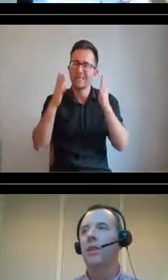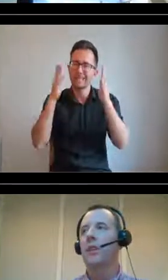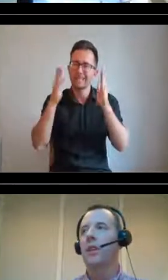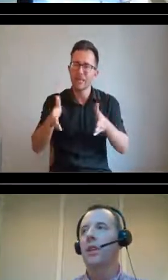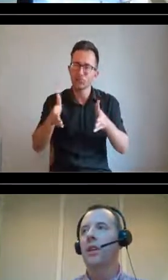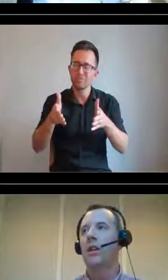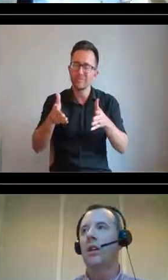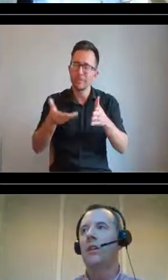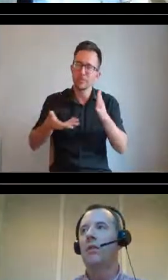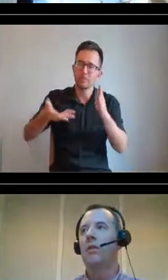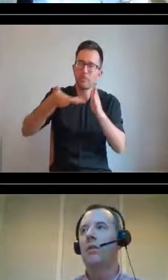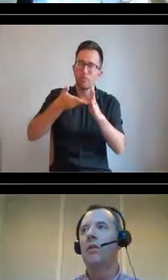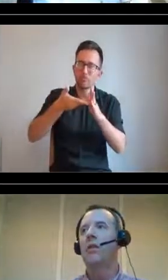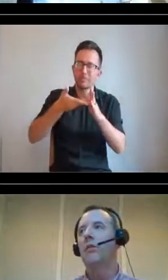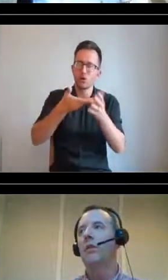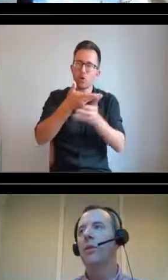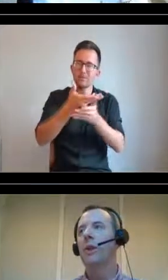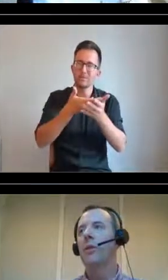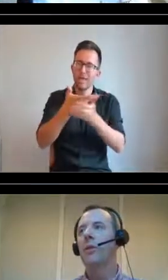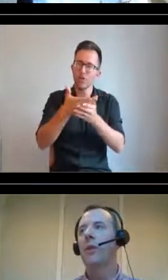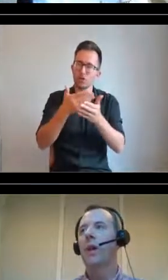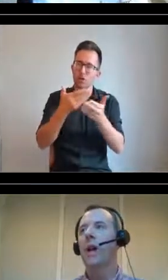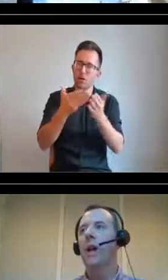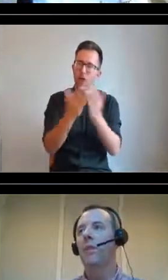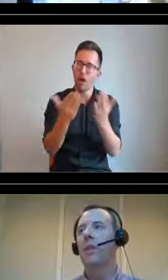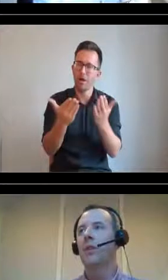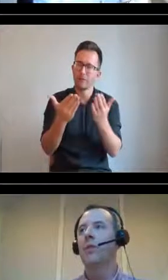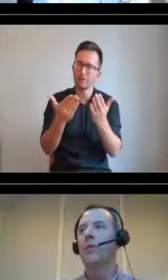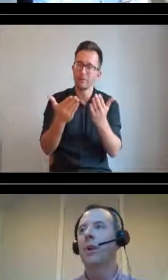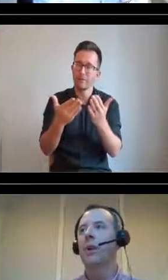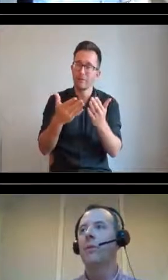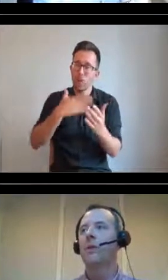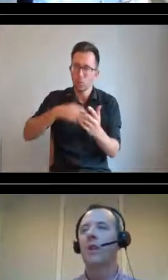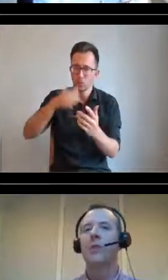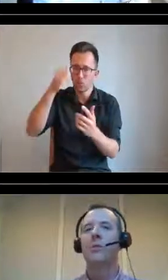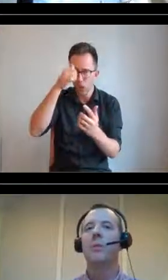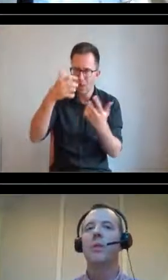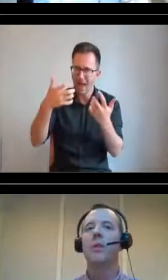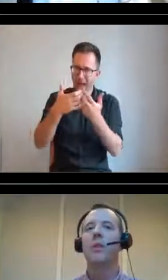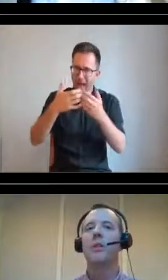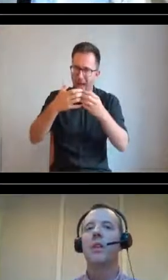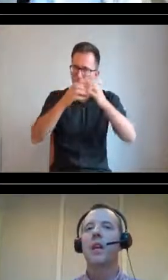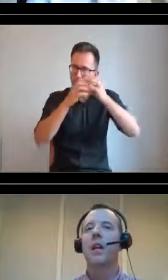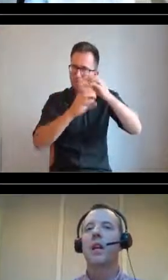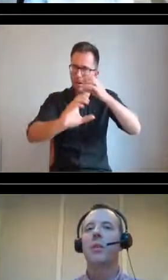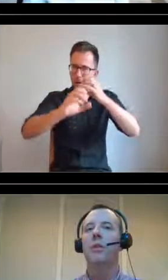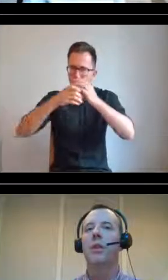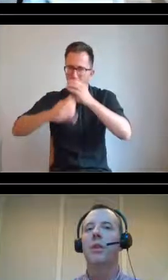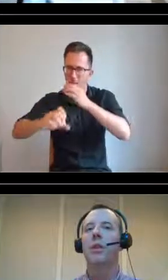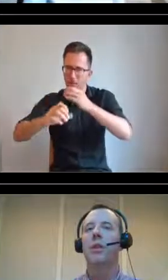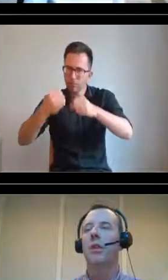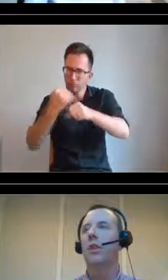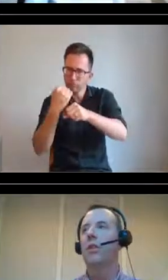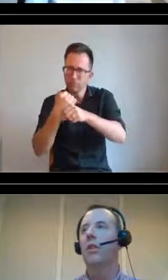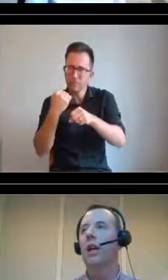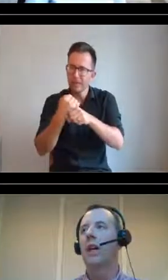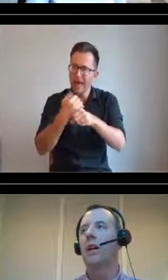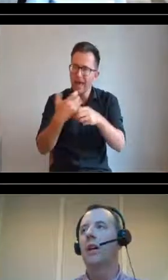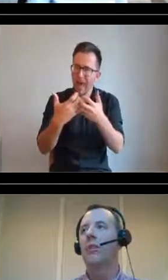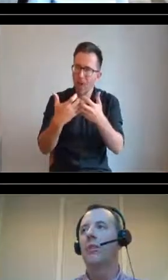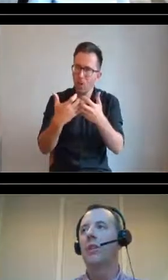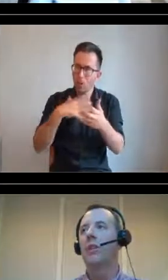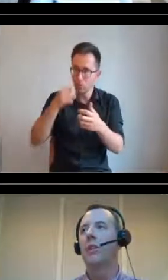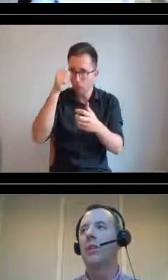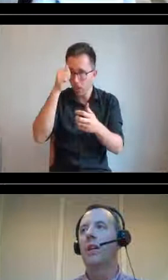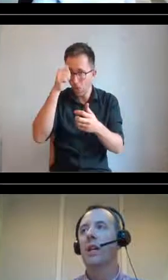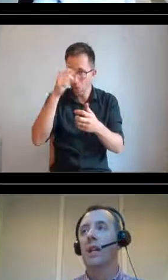supplementary consultation guide. So if you wanted to know more about how the tunnel is going to be built, you can look